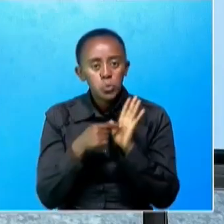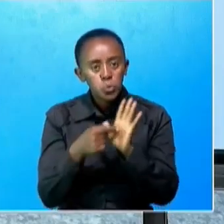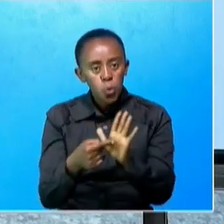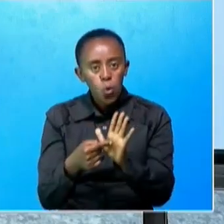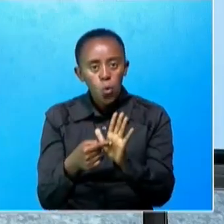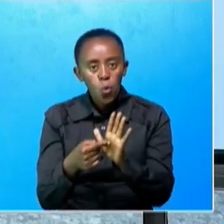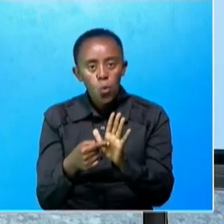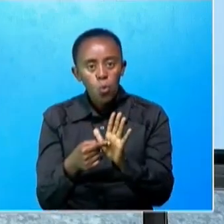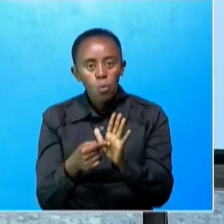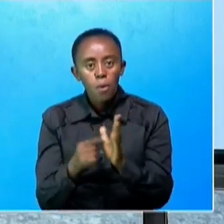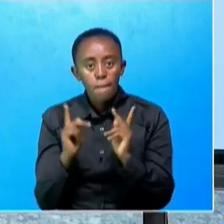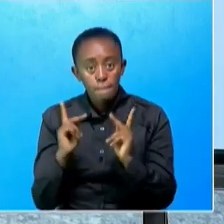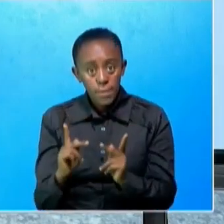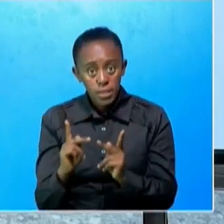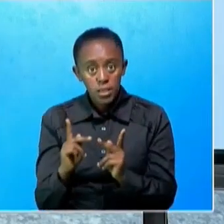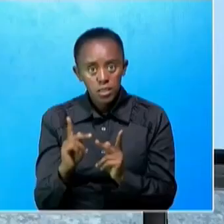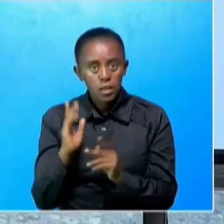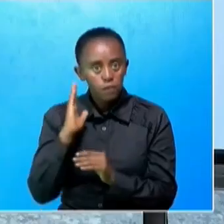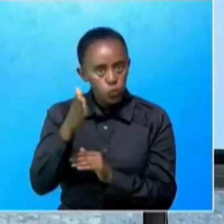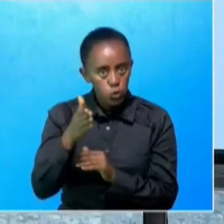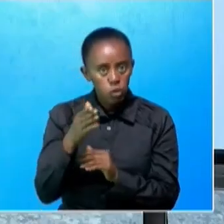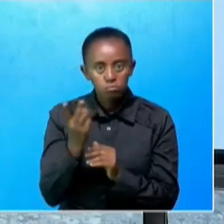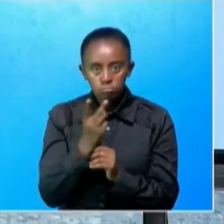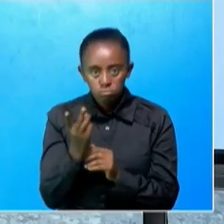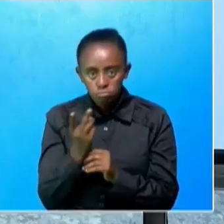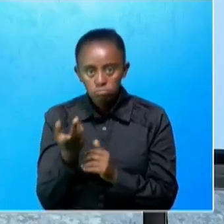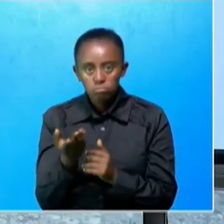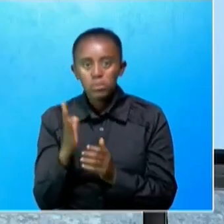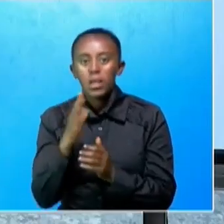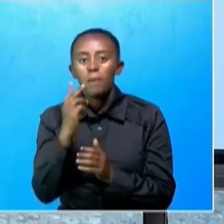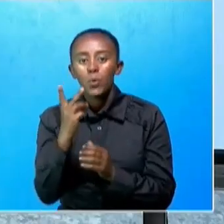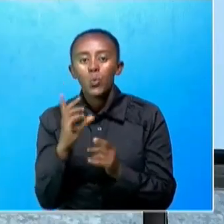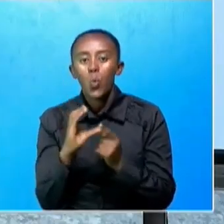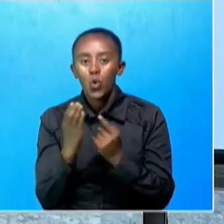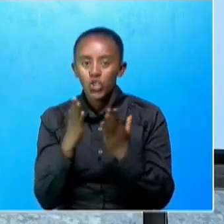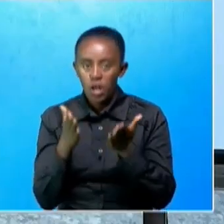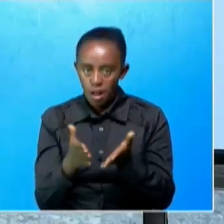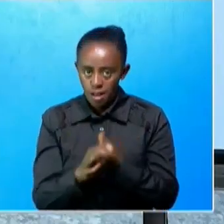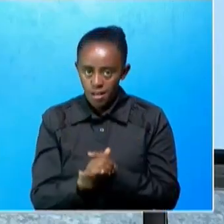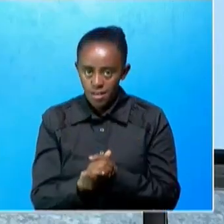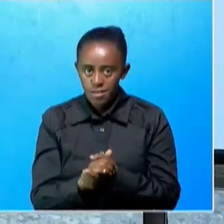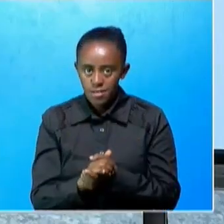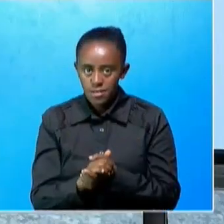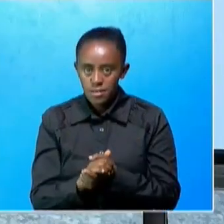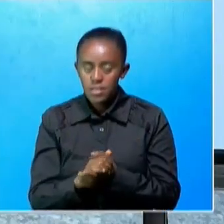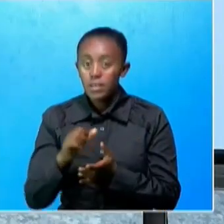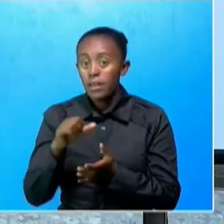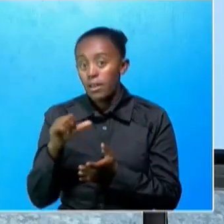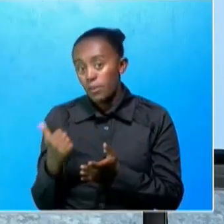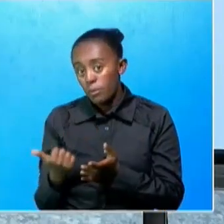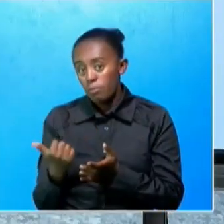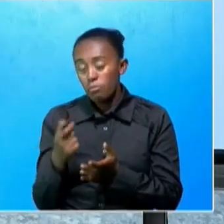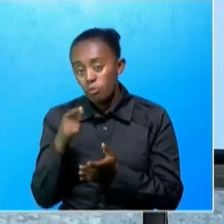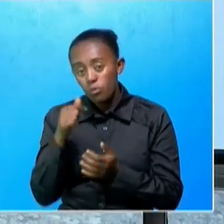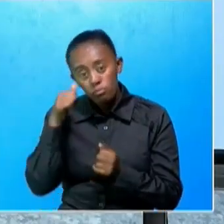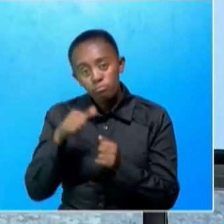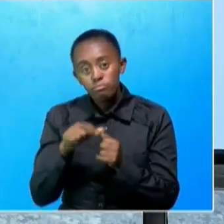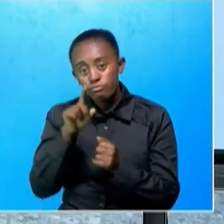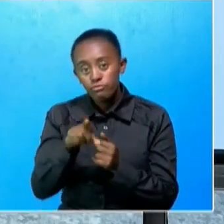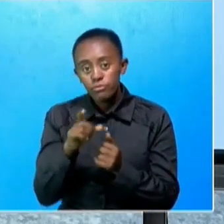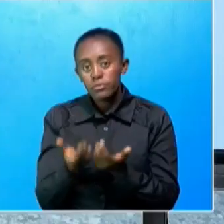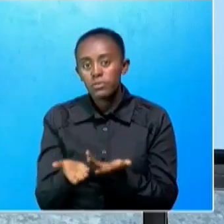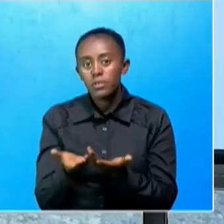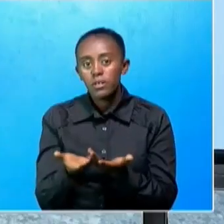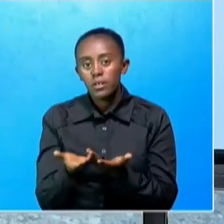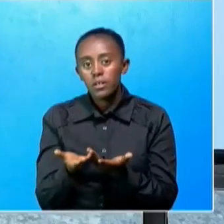that present and that is future in the case of type 2 conditional tense. The other one is you have to bear in mind that,